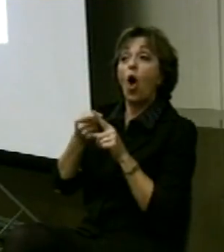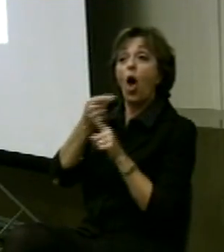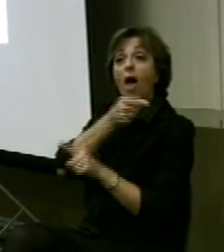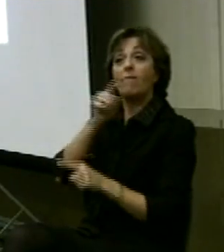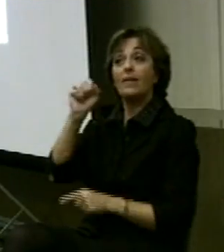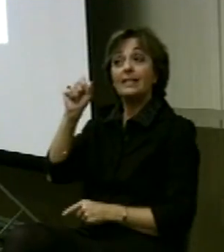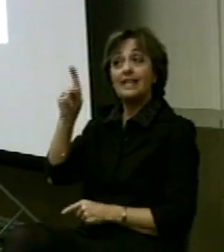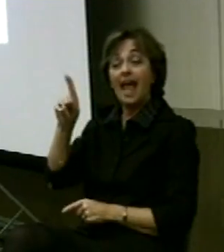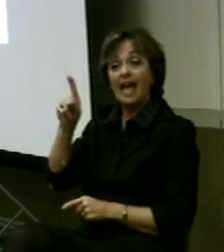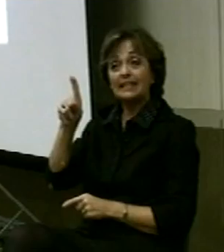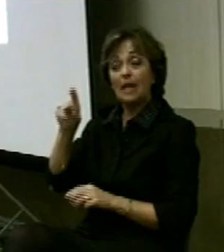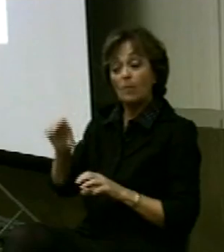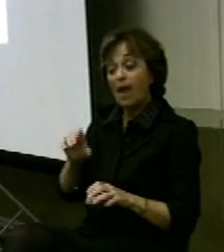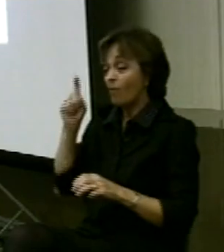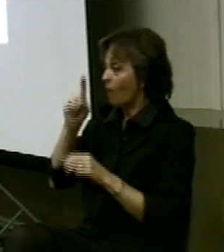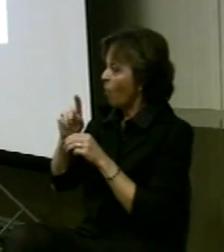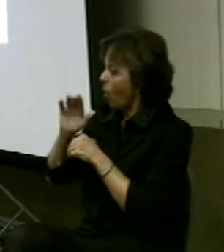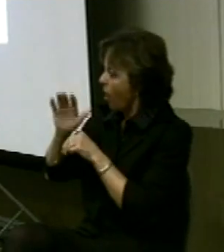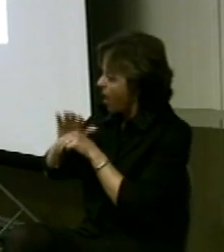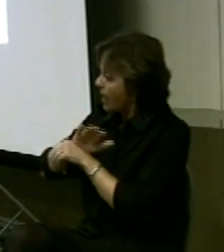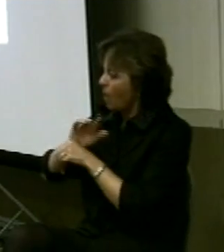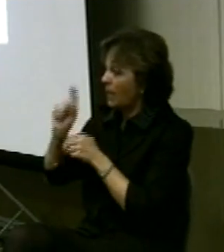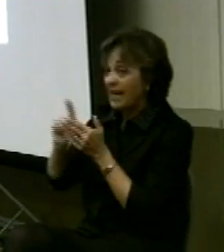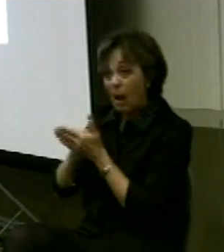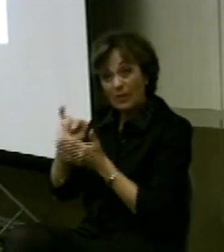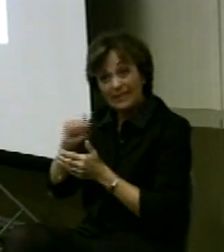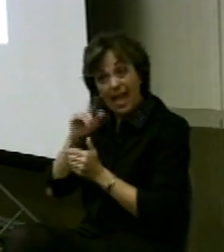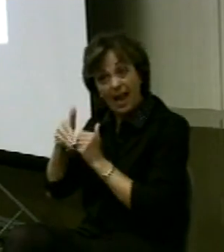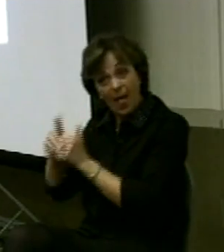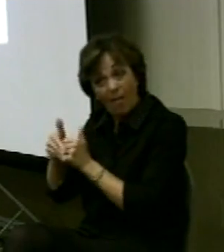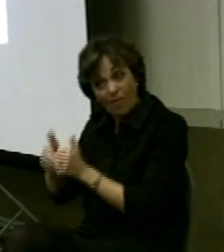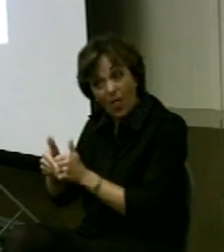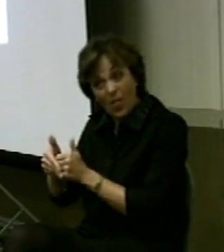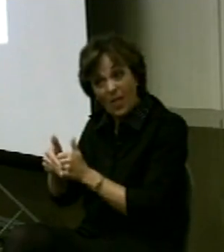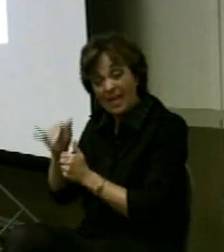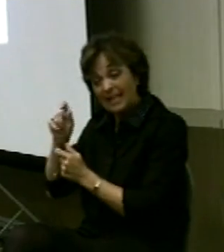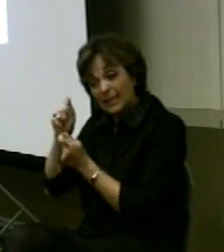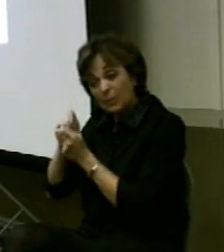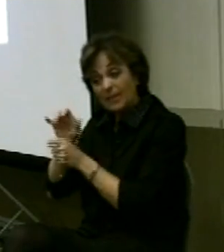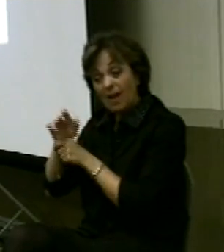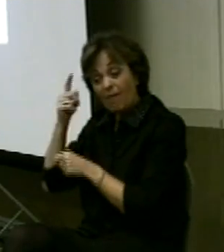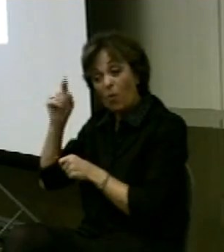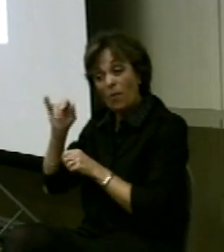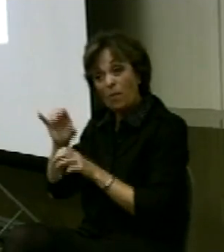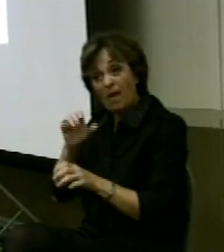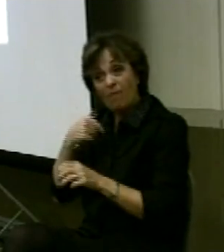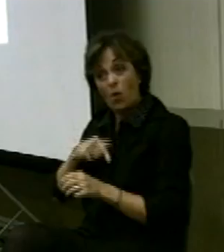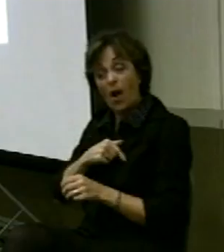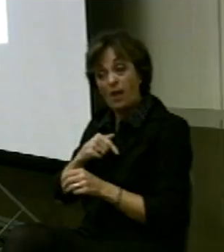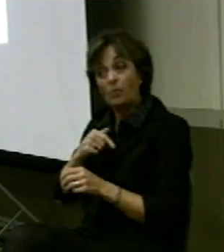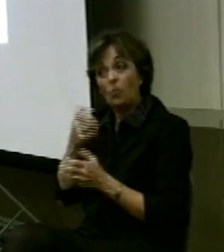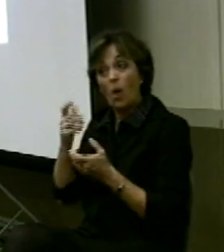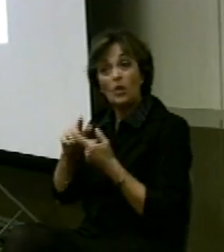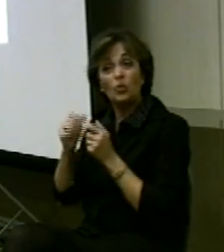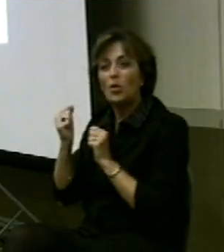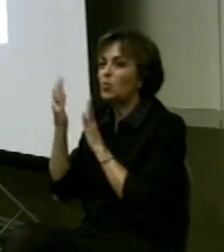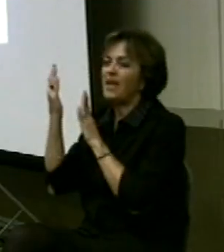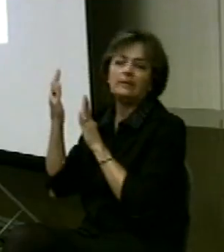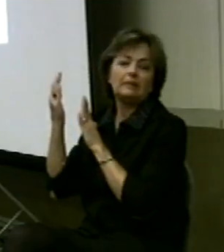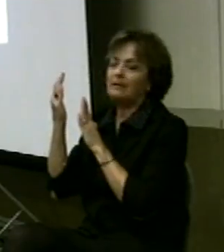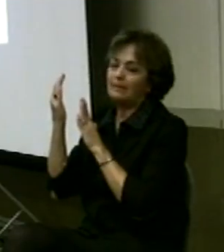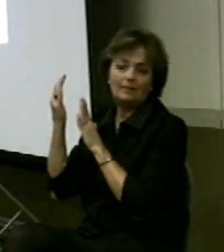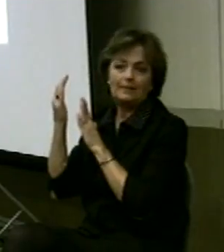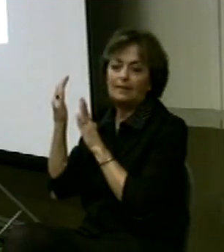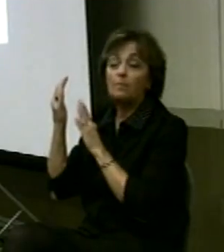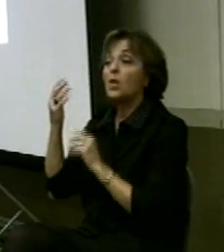that helpful information? Is that specific enough for the behavior that I'm looking to address? No. So